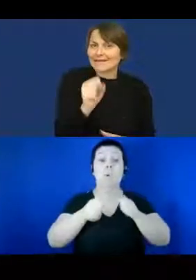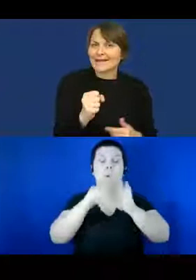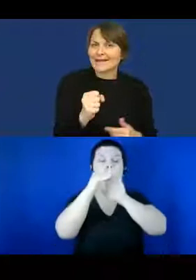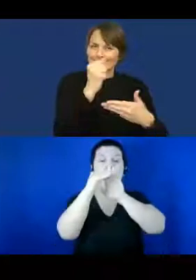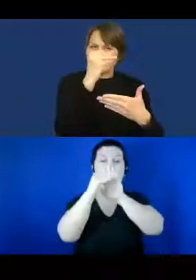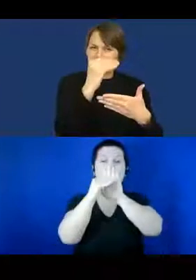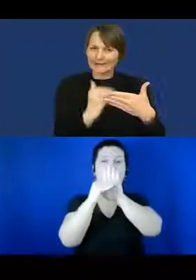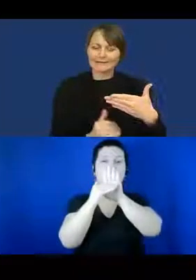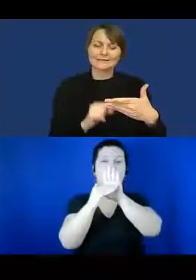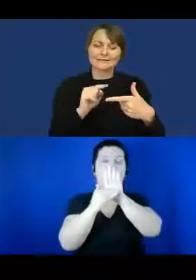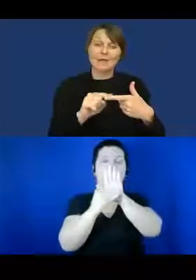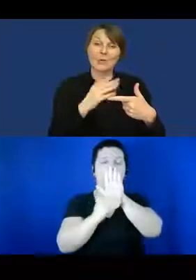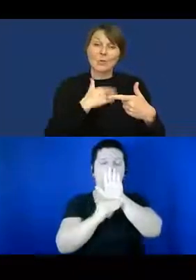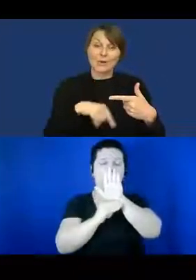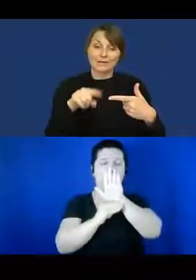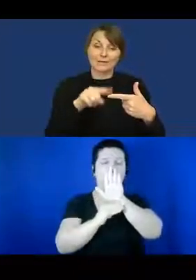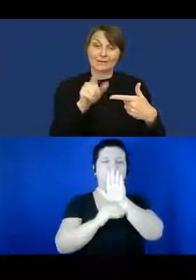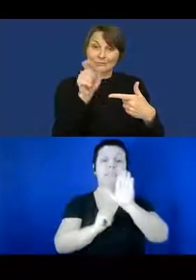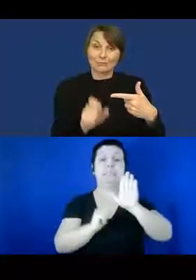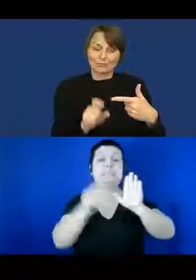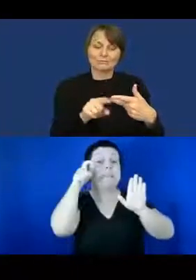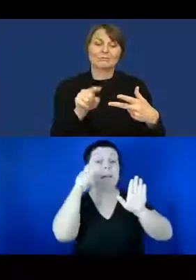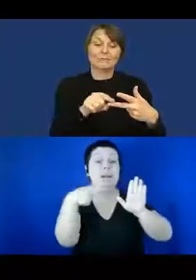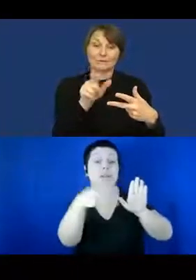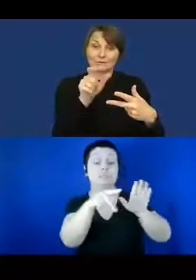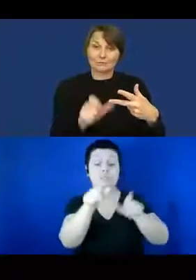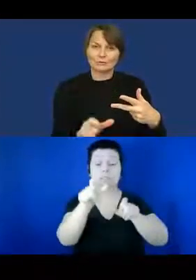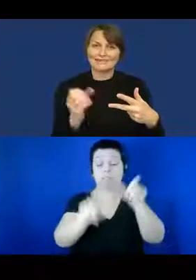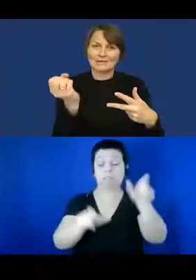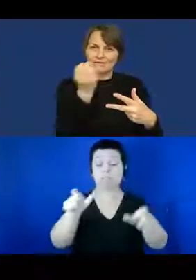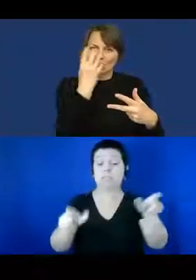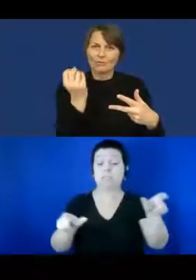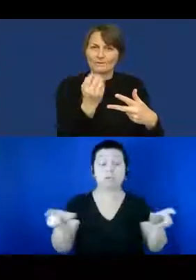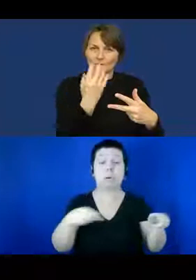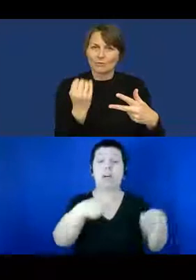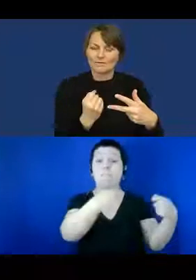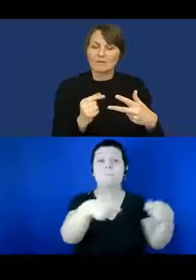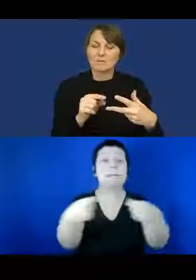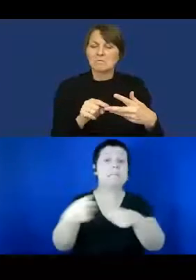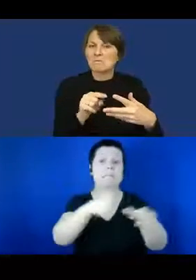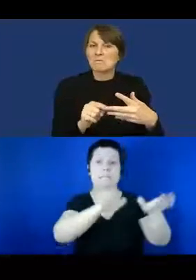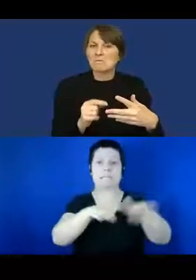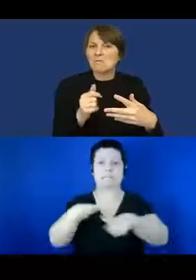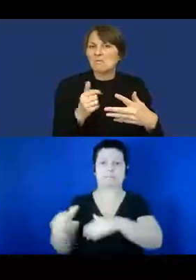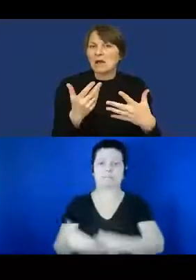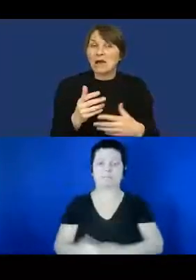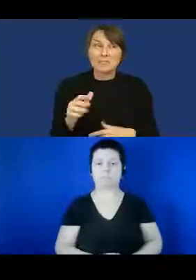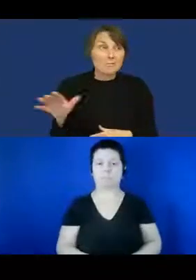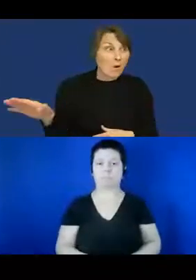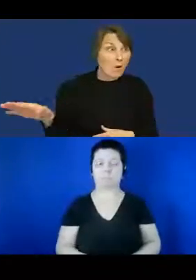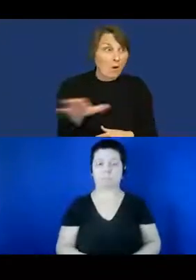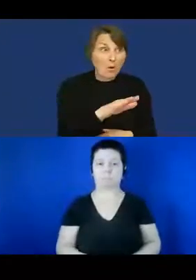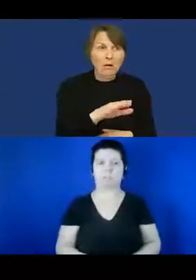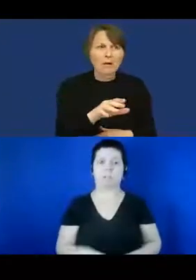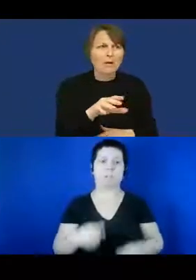interest to suit a particular user's needs. So it's not the case that everybody needs to recognize everybody else in the